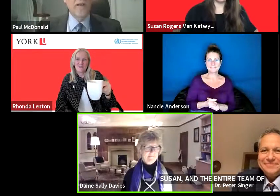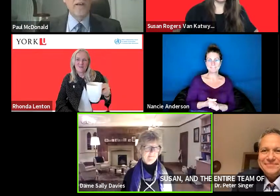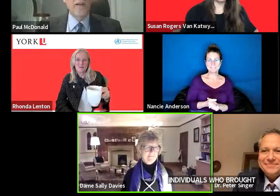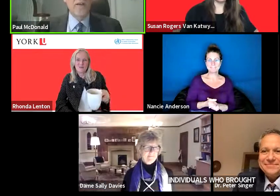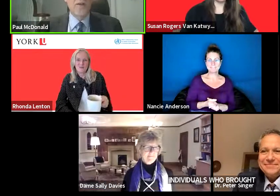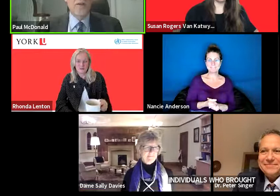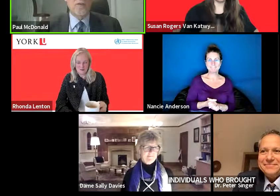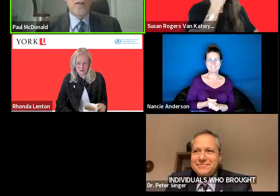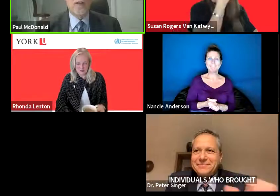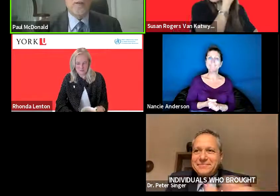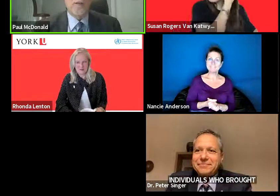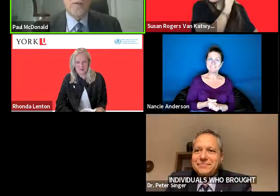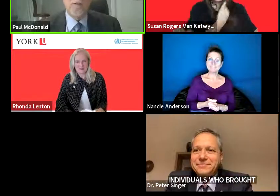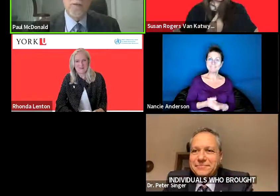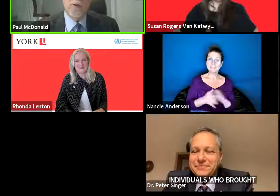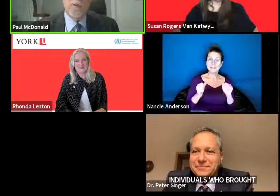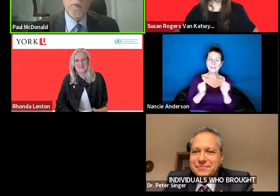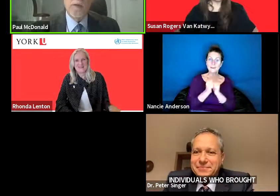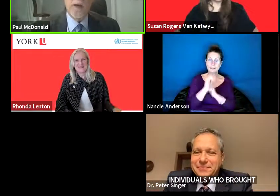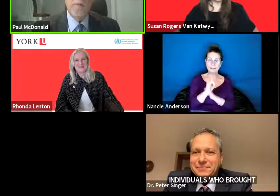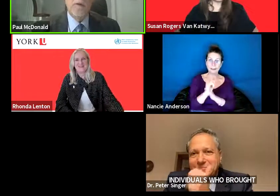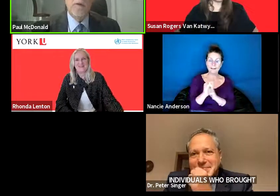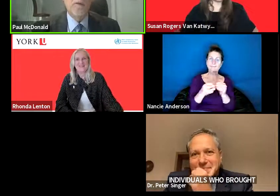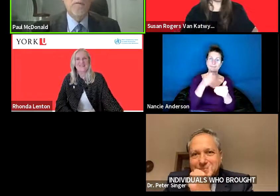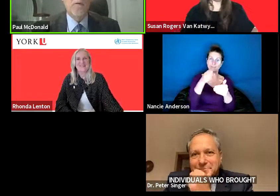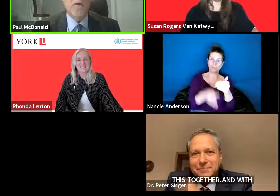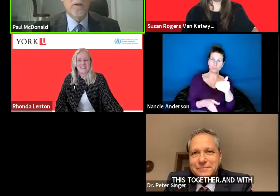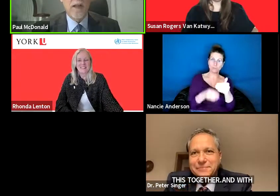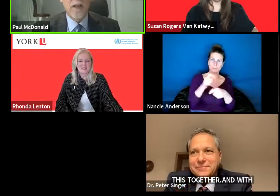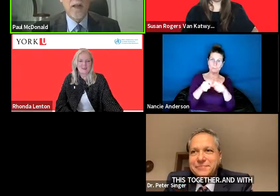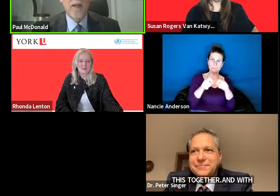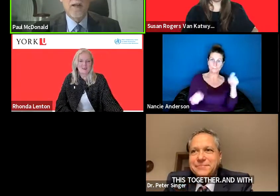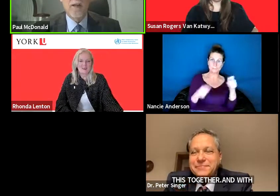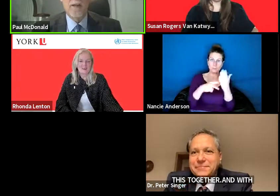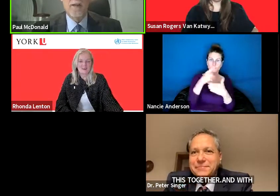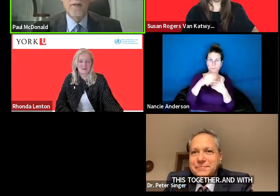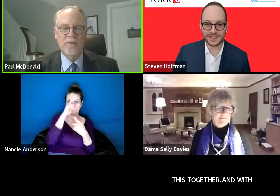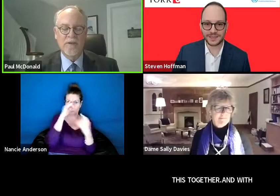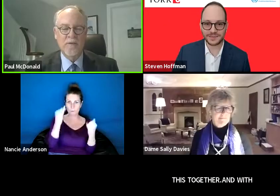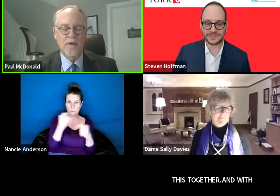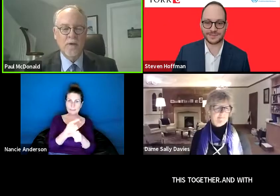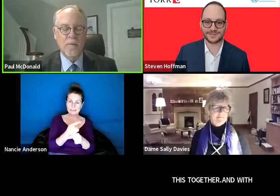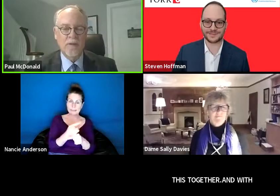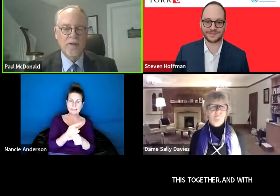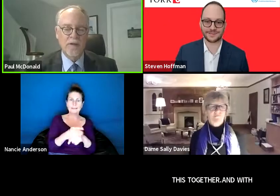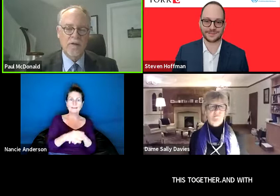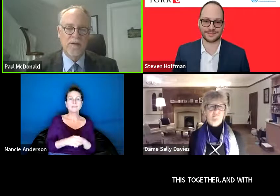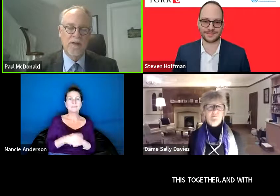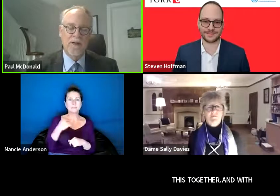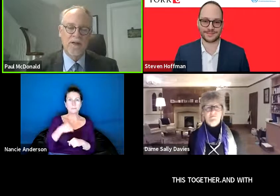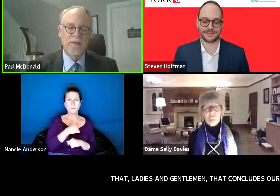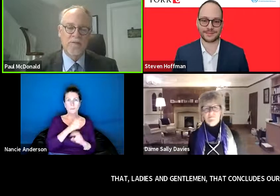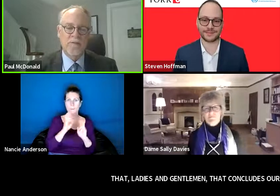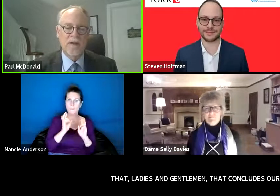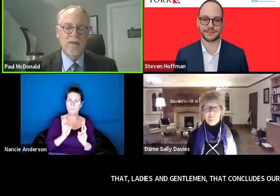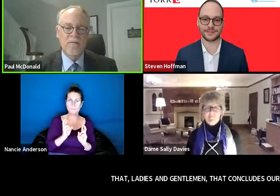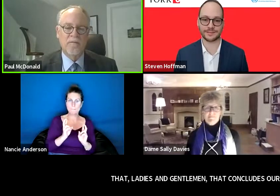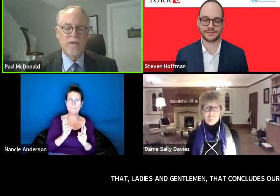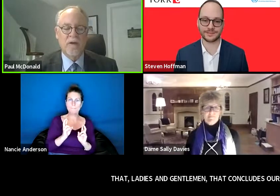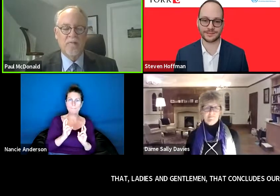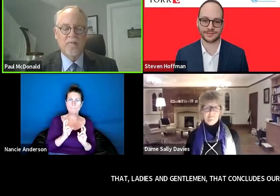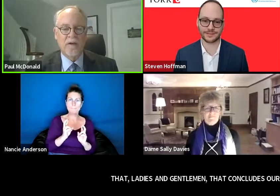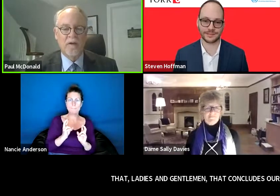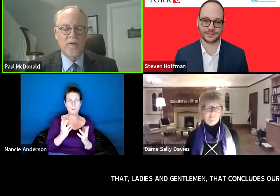And with that, ladies and gentlemen, that concludes our program for today. And as we say, we hope that it's been